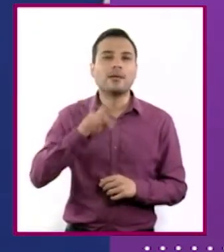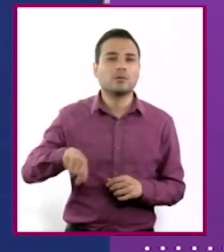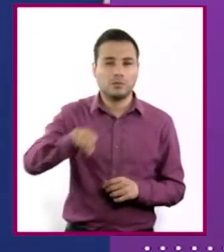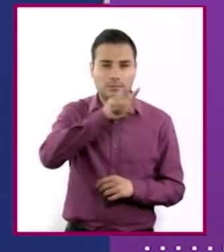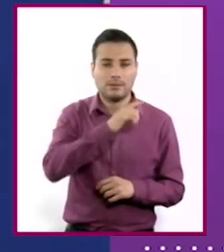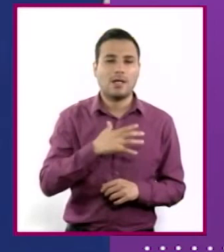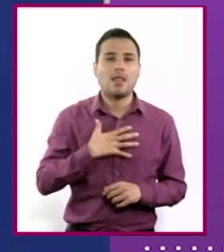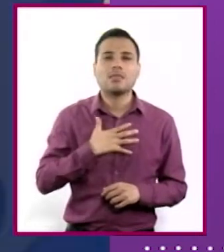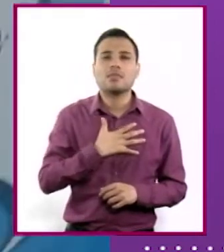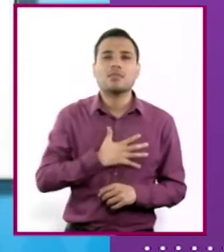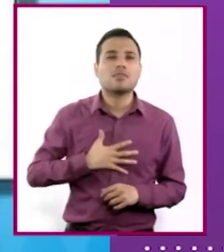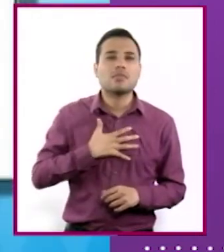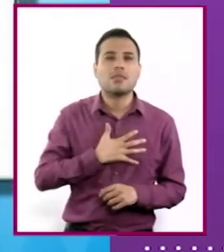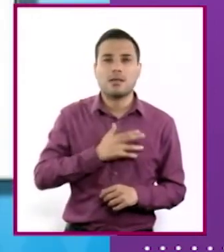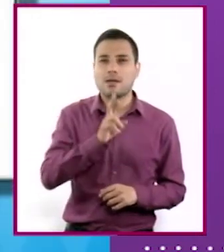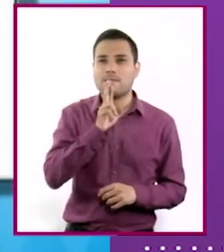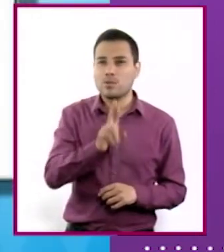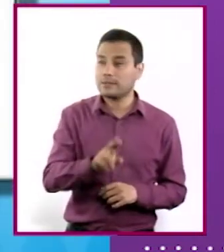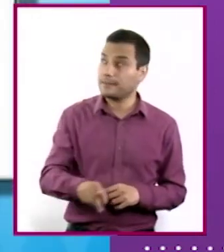ejercicio.